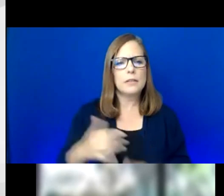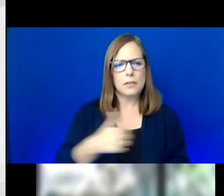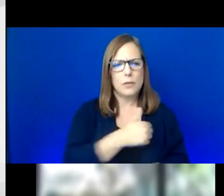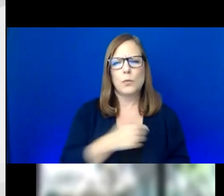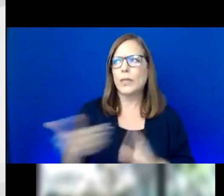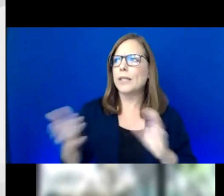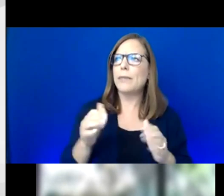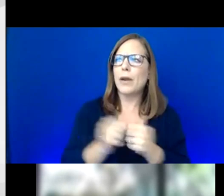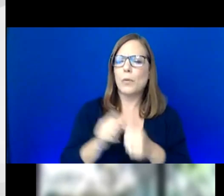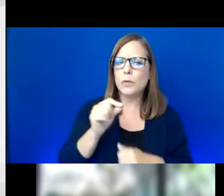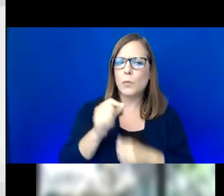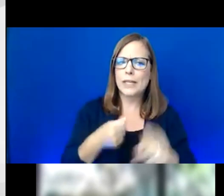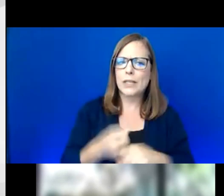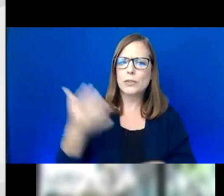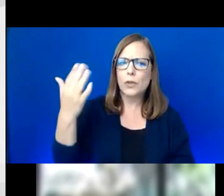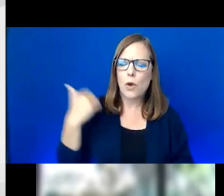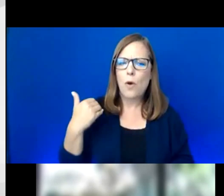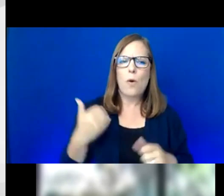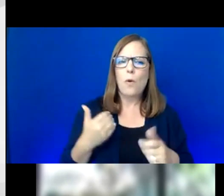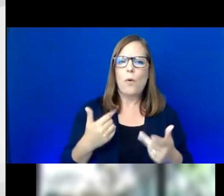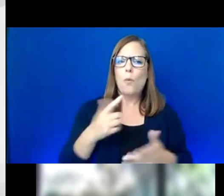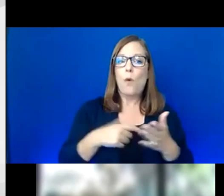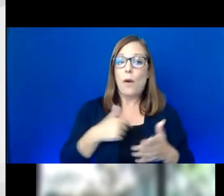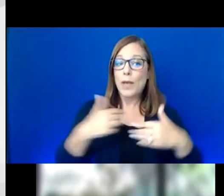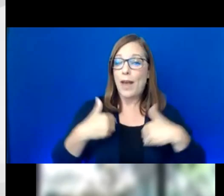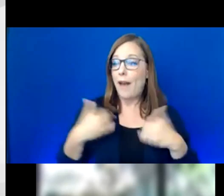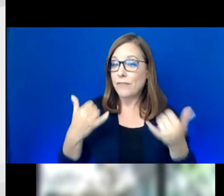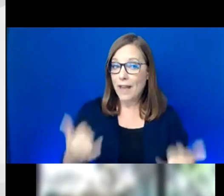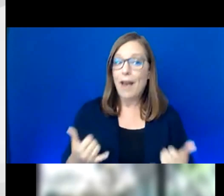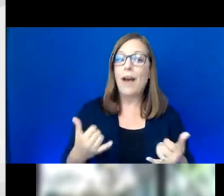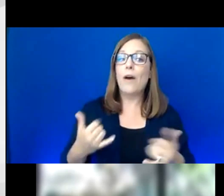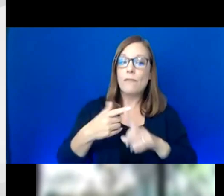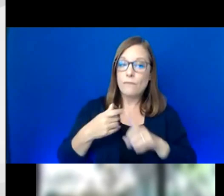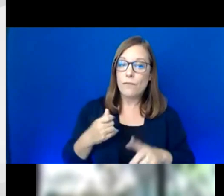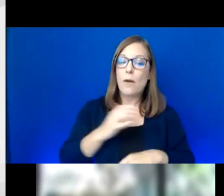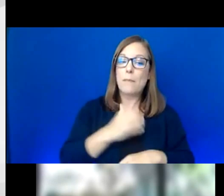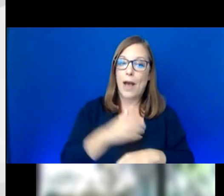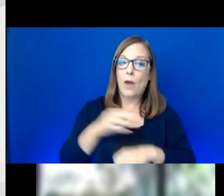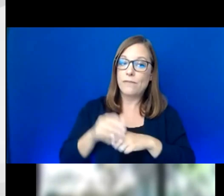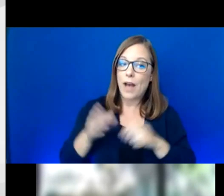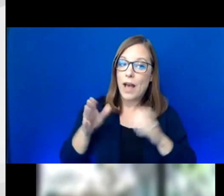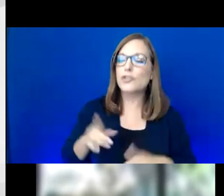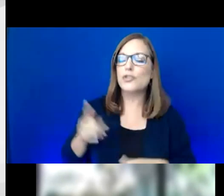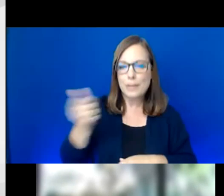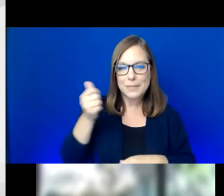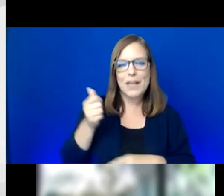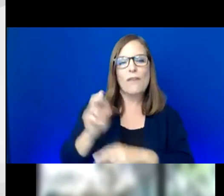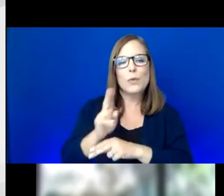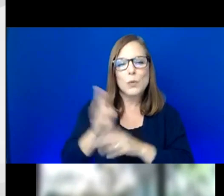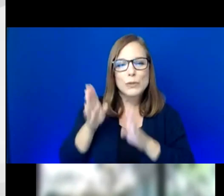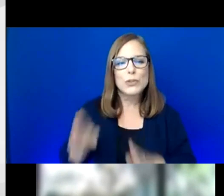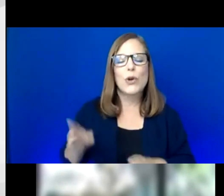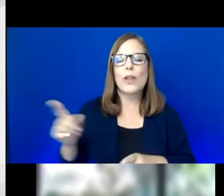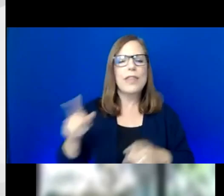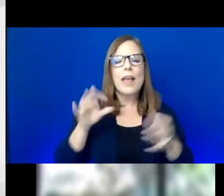ago came from advisory council involvement who were users and said, this is what we don't like